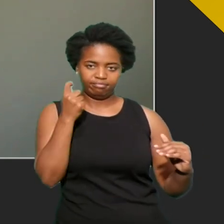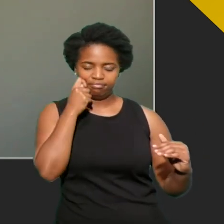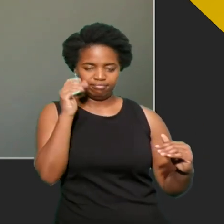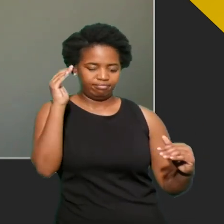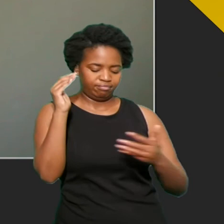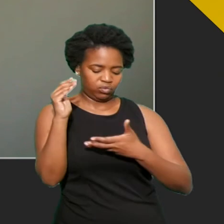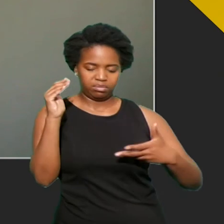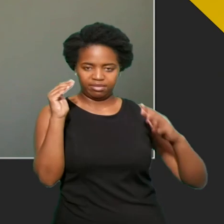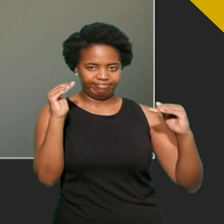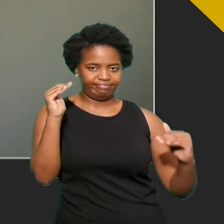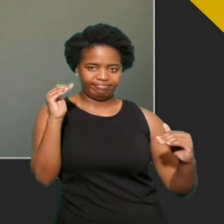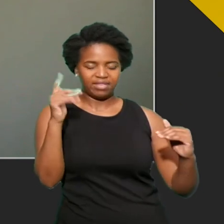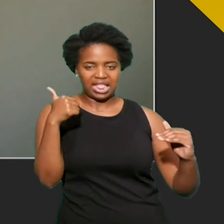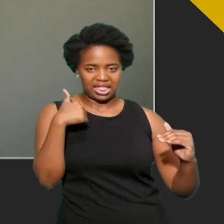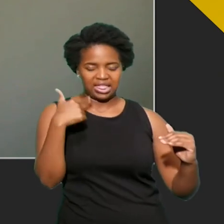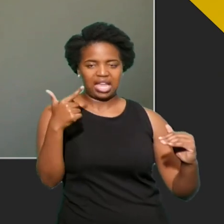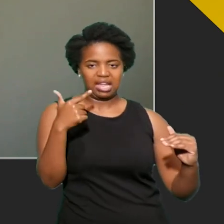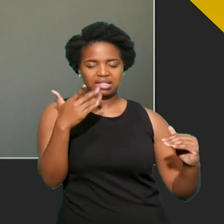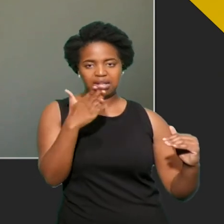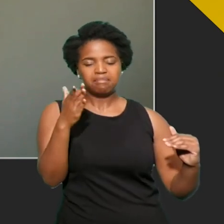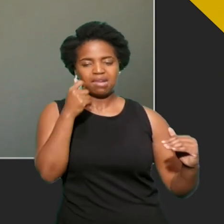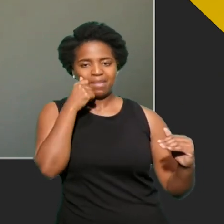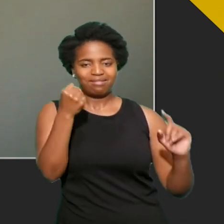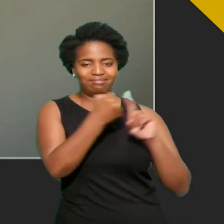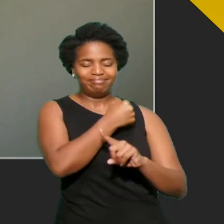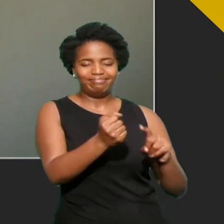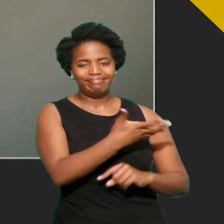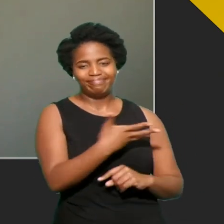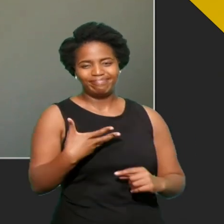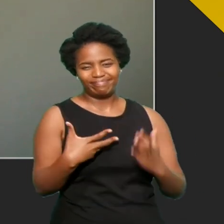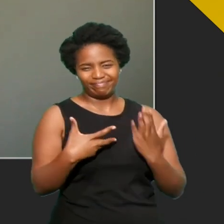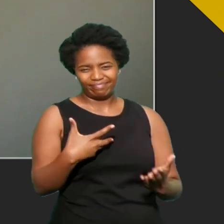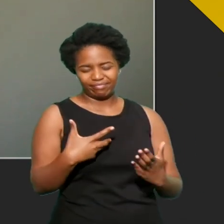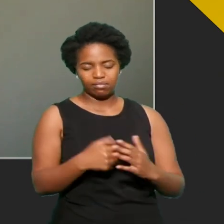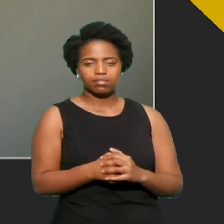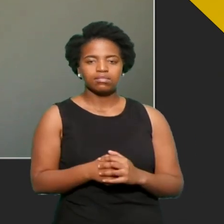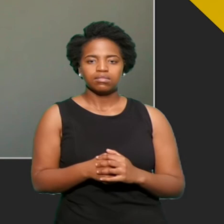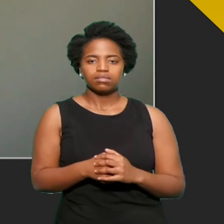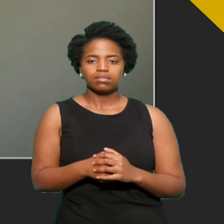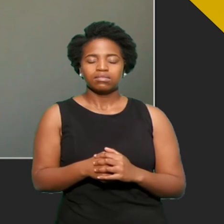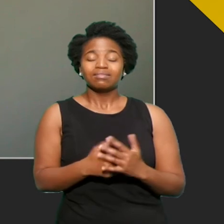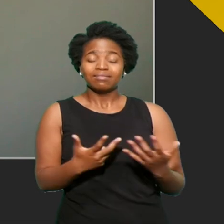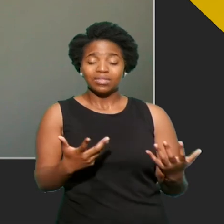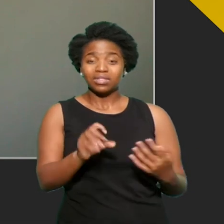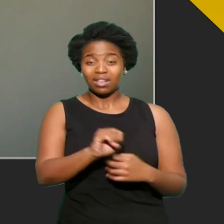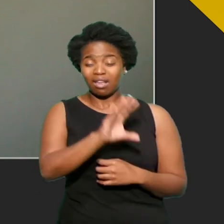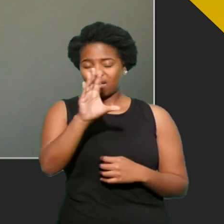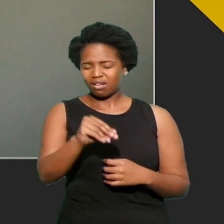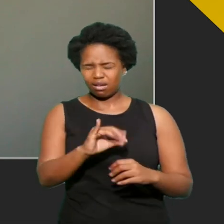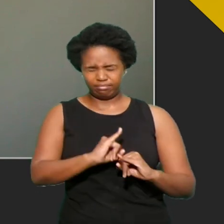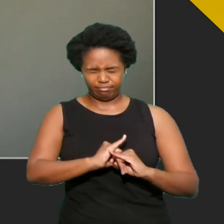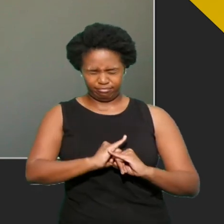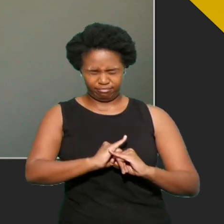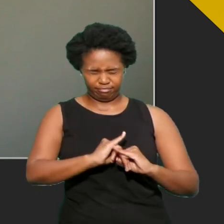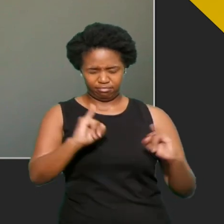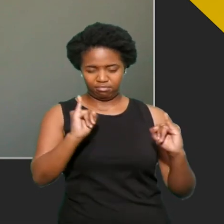genders, it results in high levels of violence. And so we're seeing that in a very hectic way in South Africa.